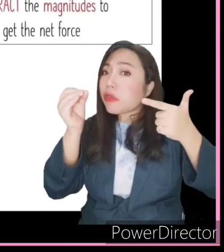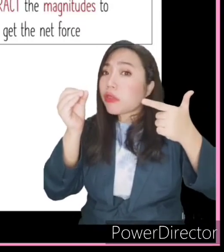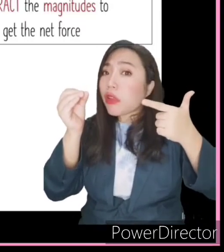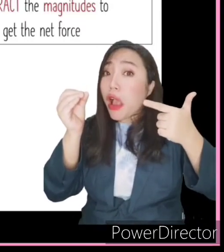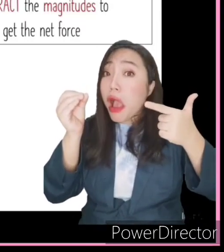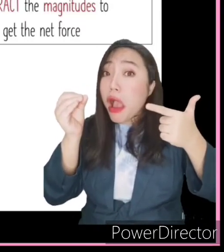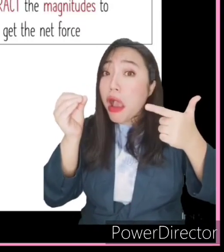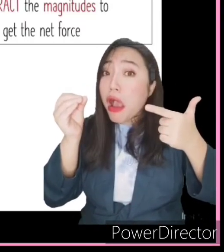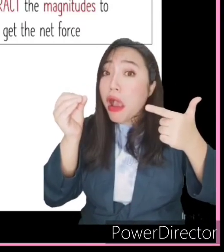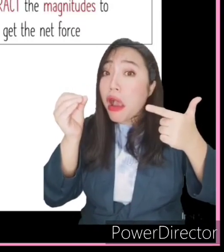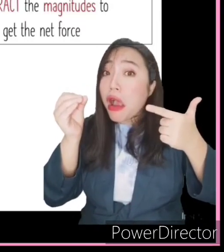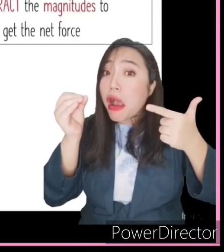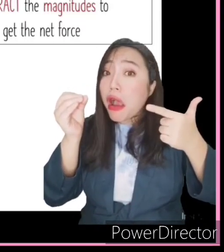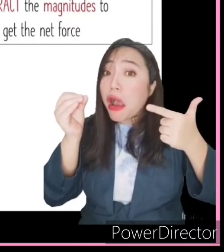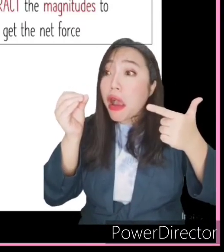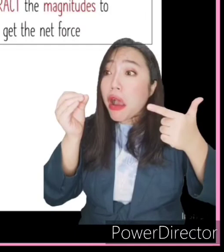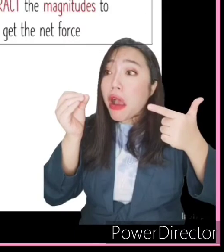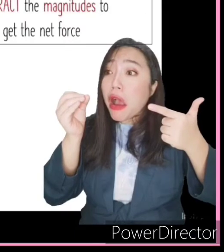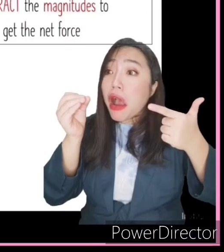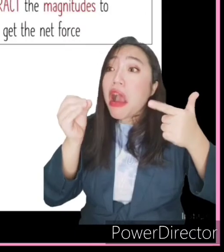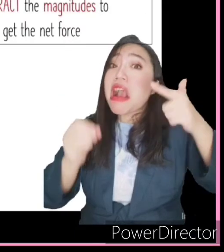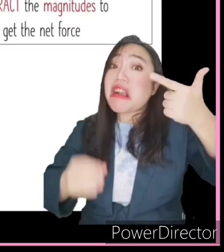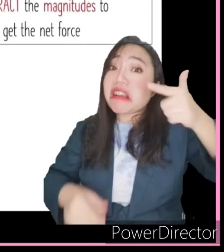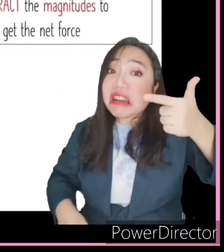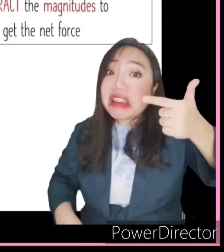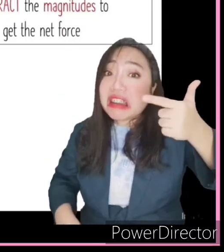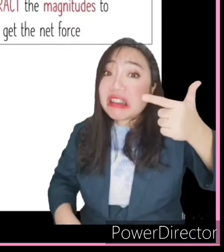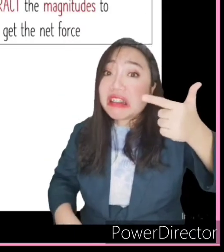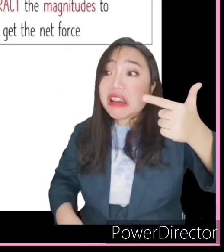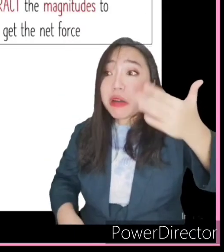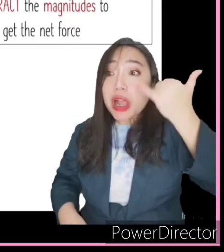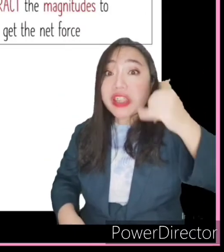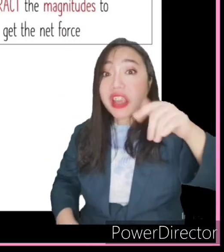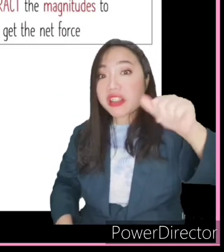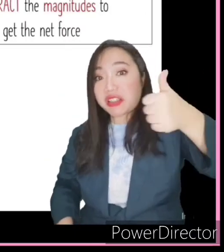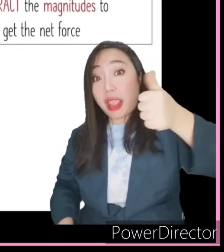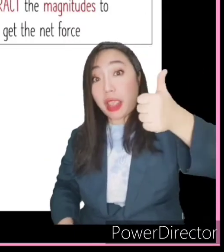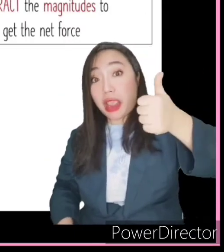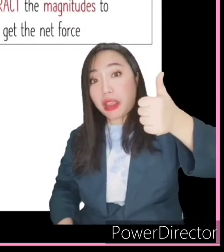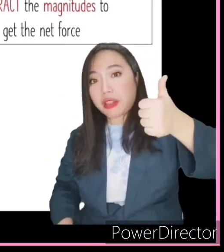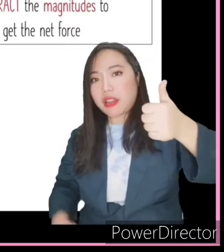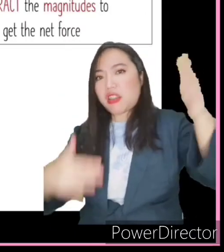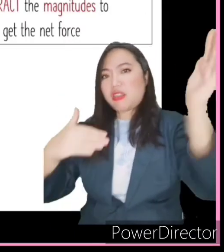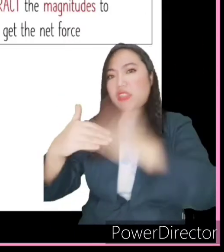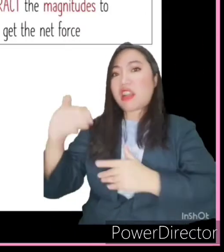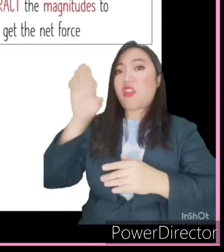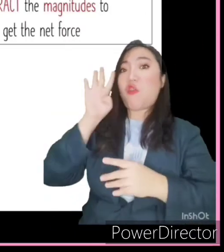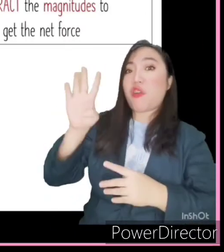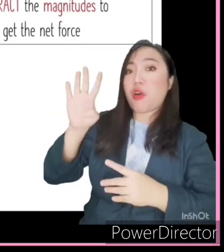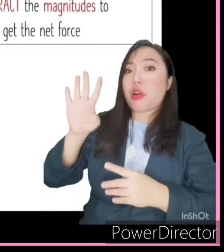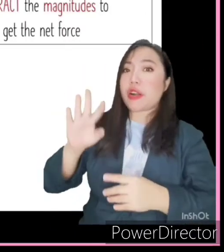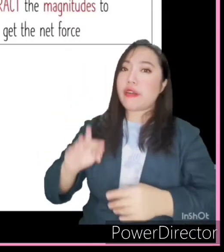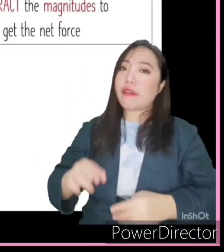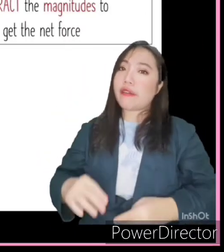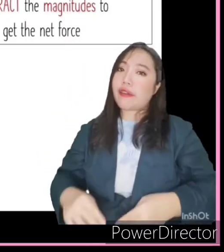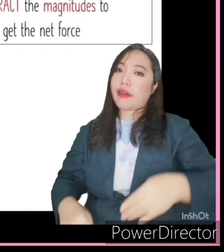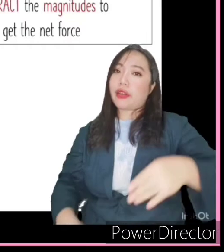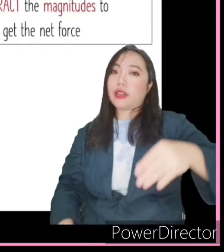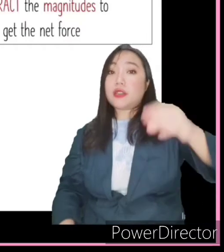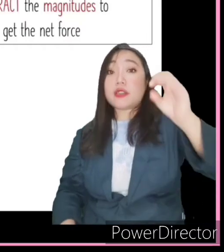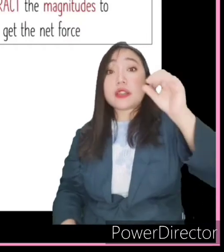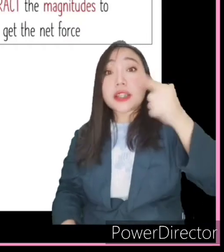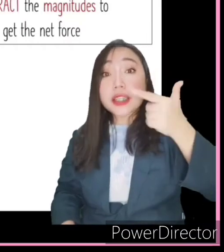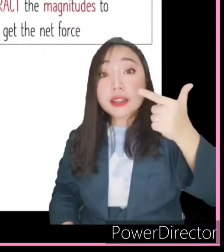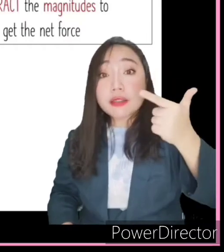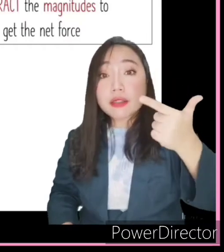Who is exerting the higher force? Is it the orange or the green? It's the green. Why? Because it's exerting 10 newton and that